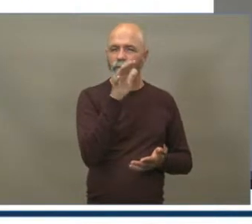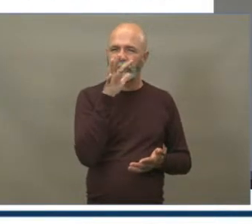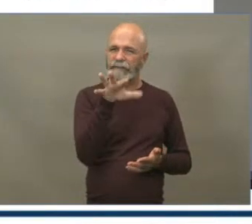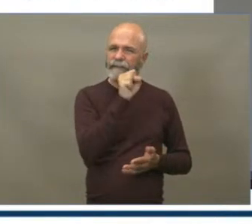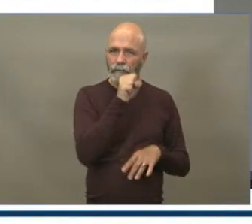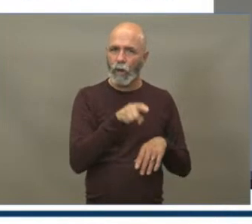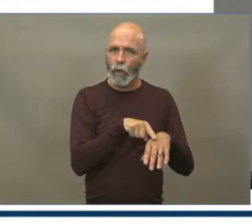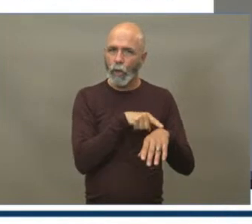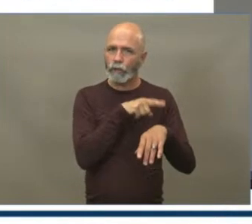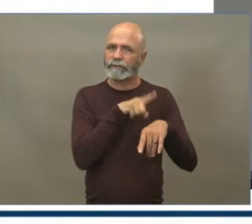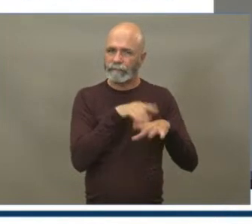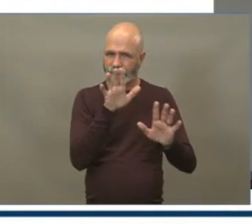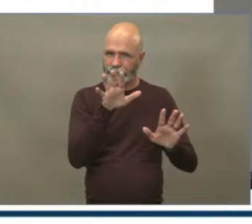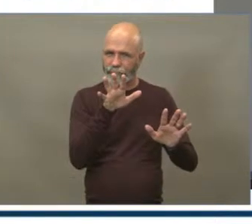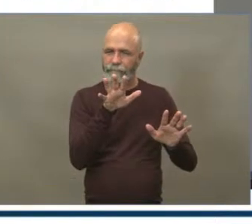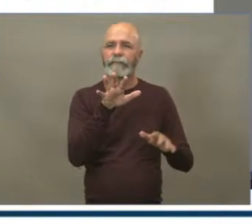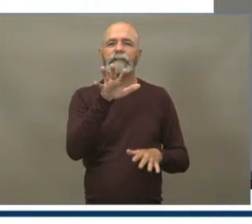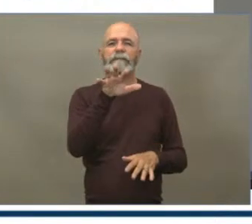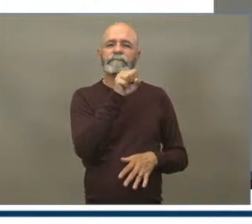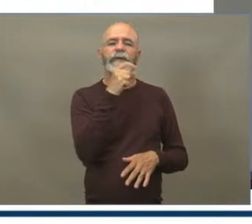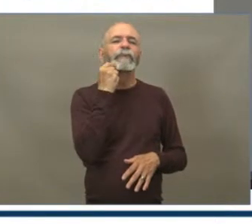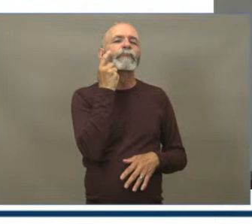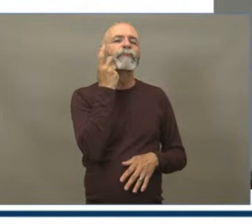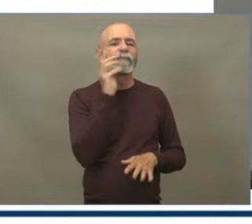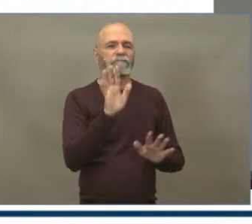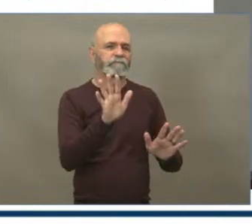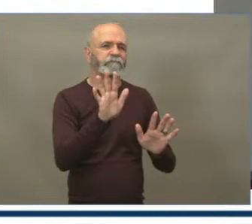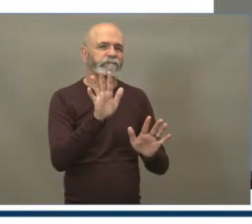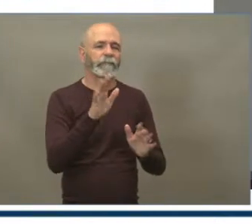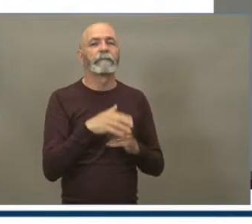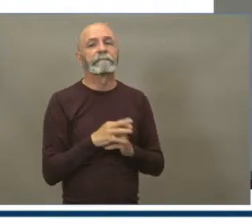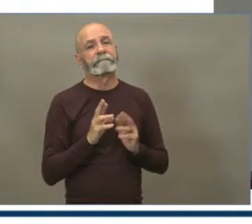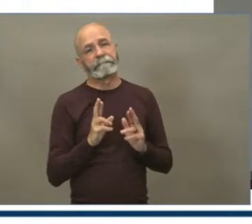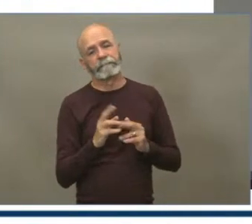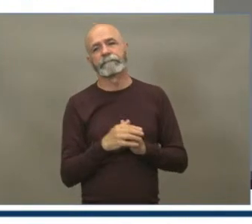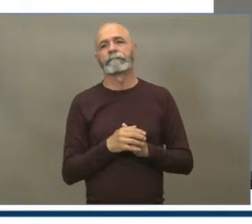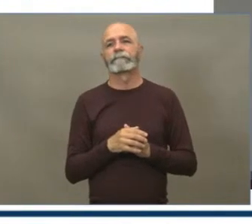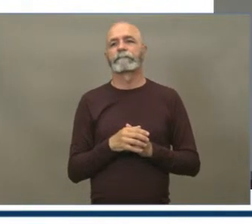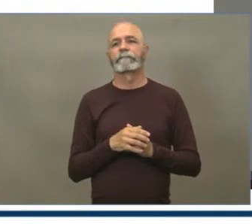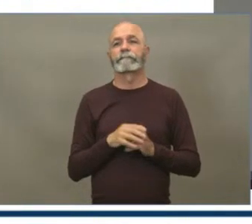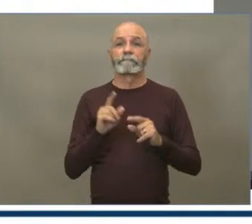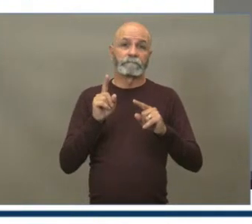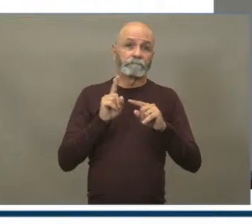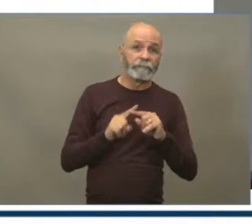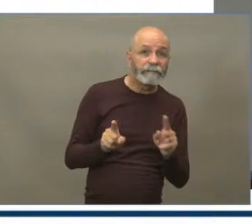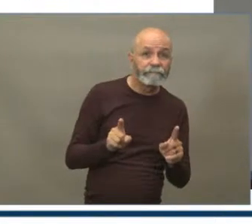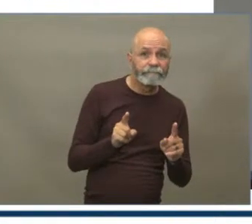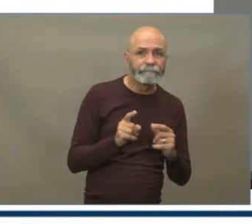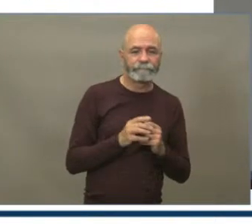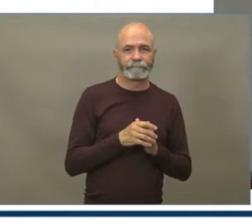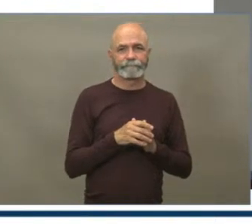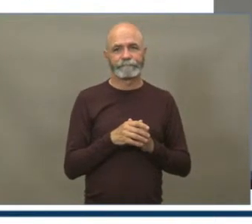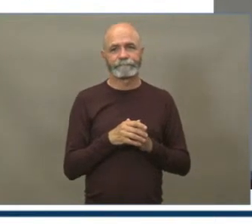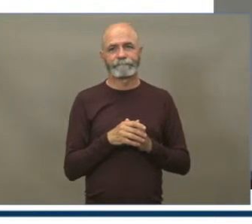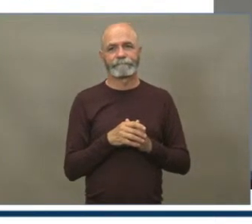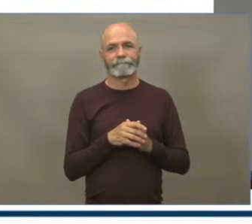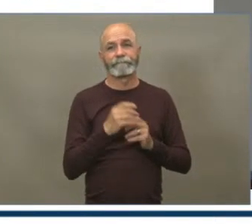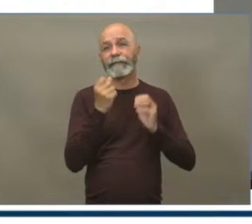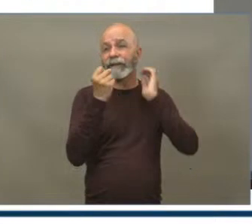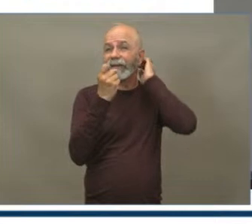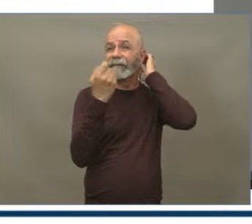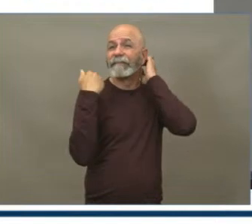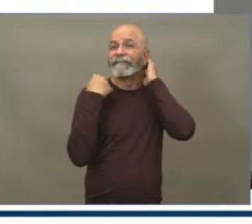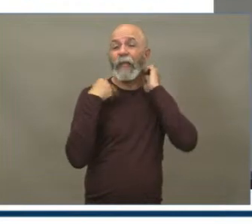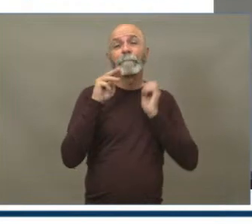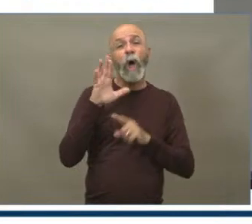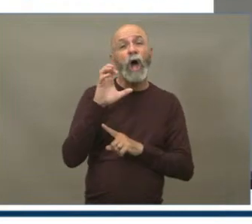the next number of days. But again, to get this to the point where we need to have it, you remember the days in March when we had 0, 1,